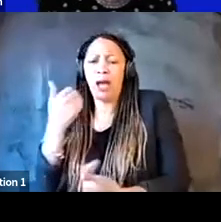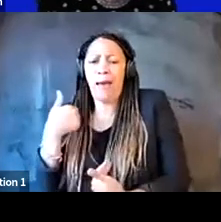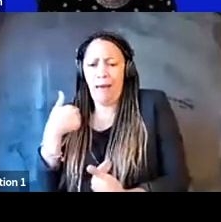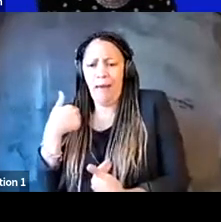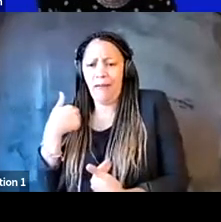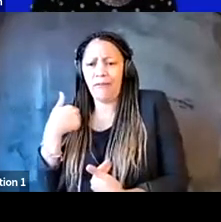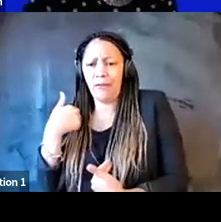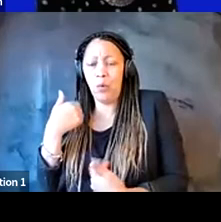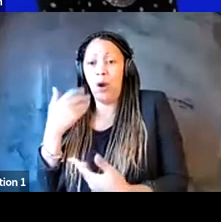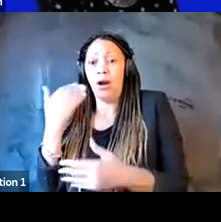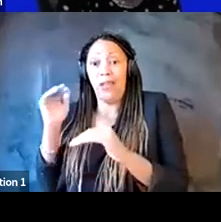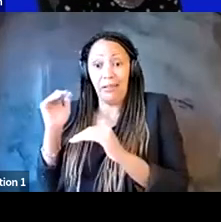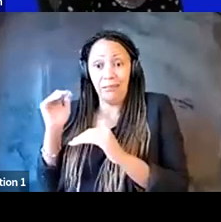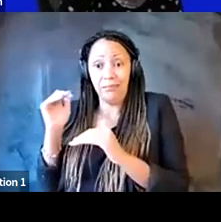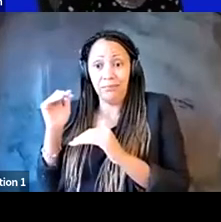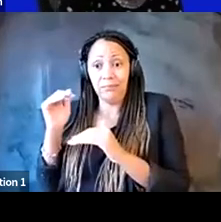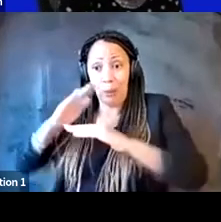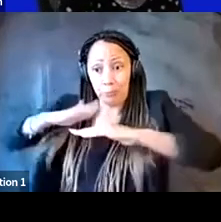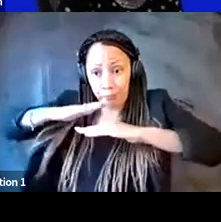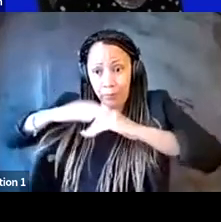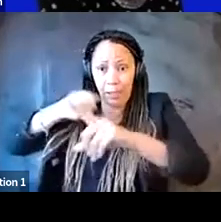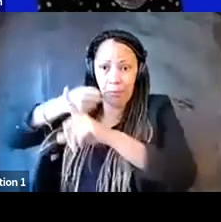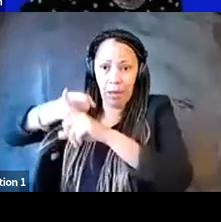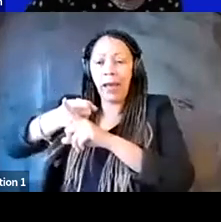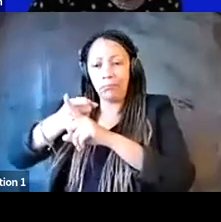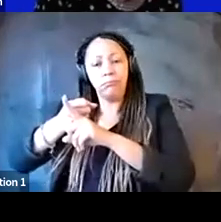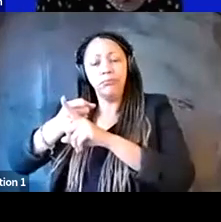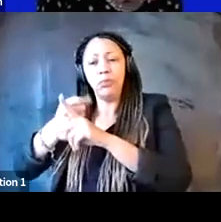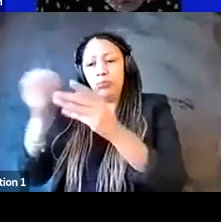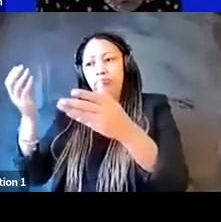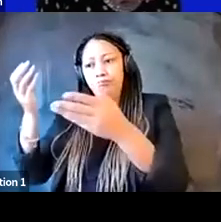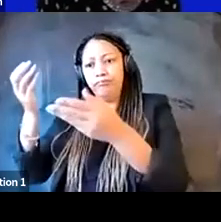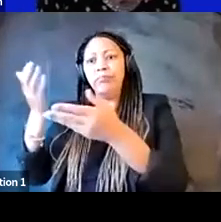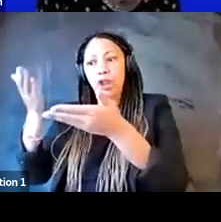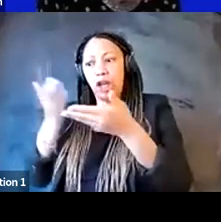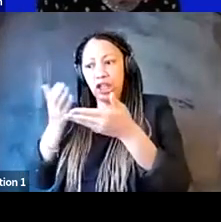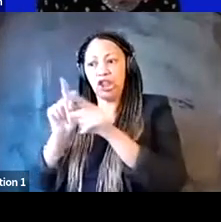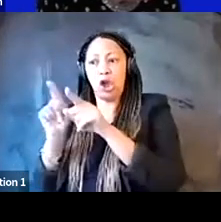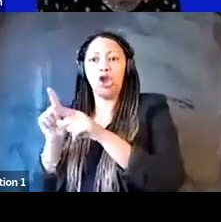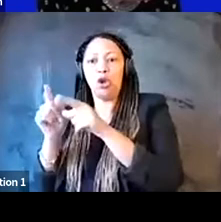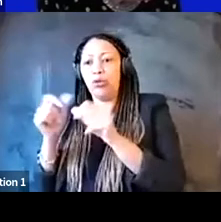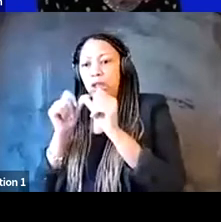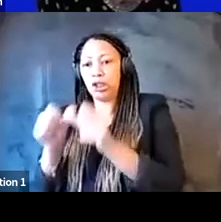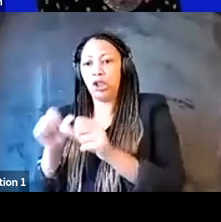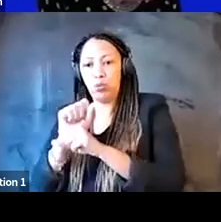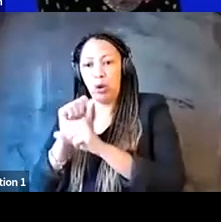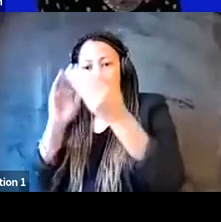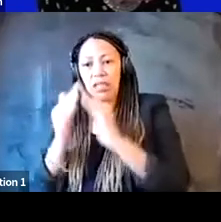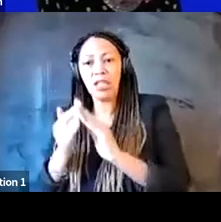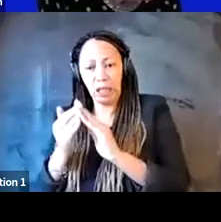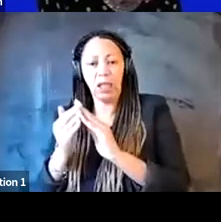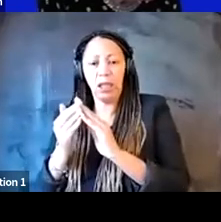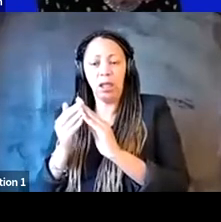least impact, and we certainly take suggestions and work with the community and the city to do that in the way that's the least